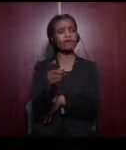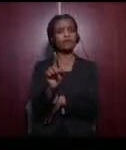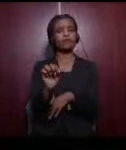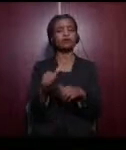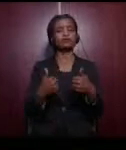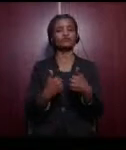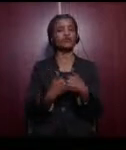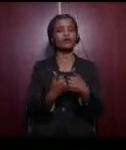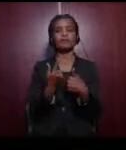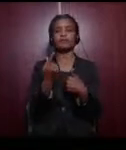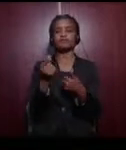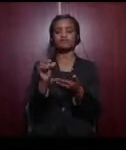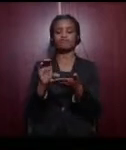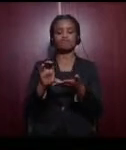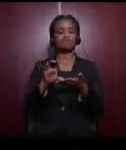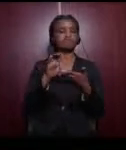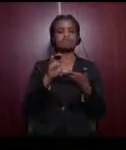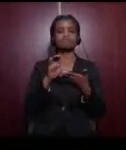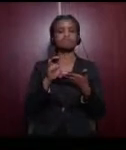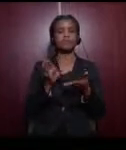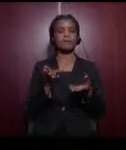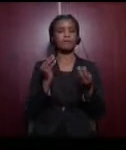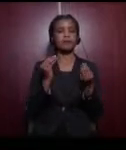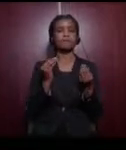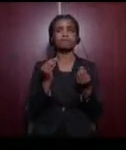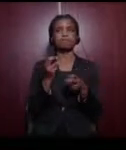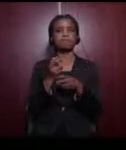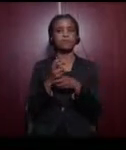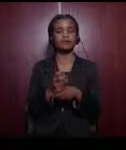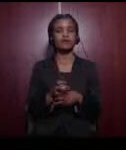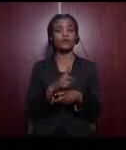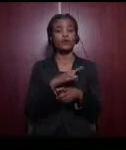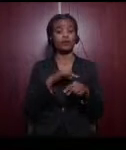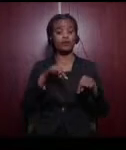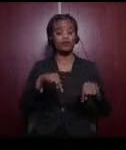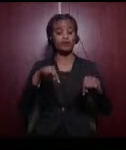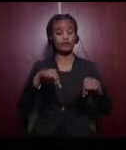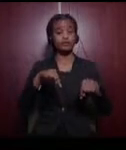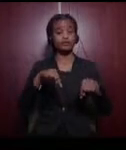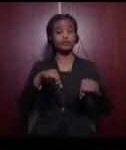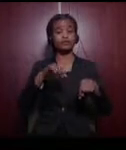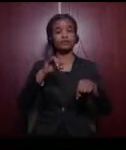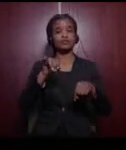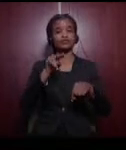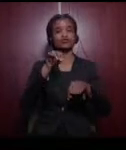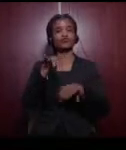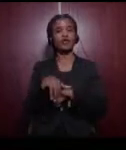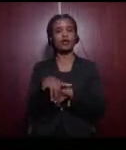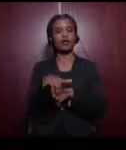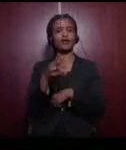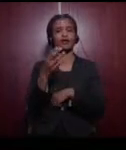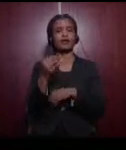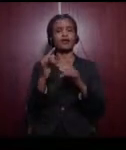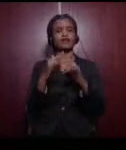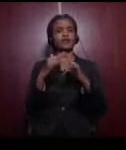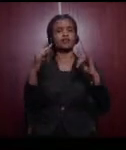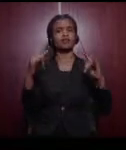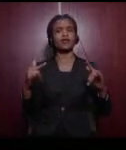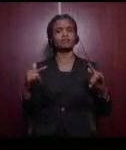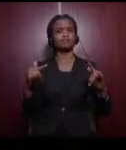Kunama camp, this July, there are camps, many babiza nama resorts.